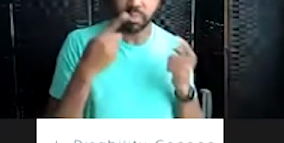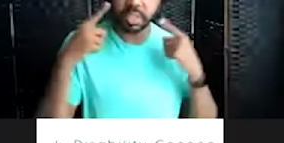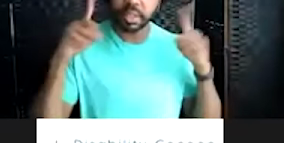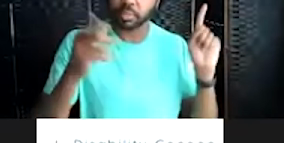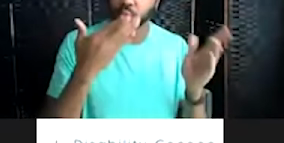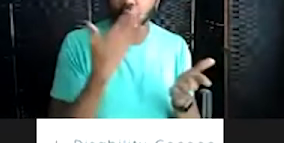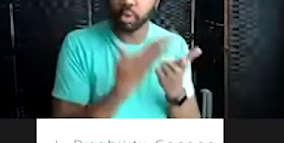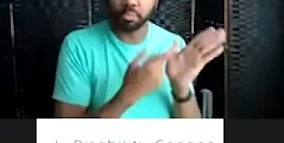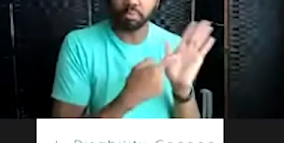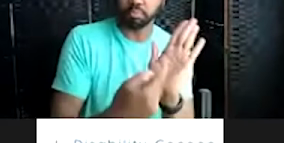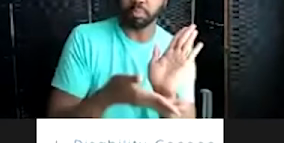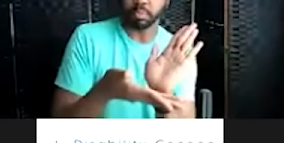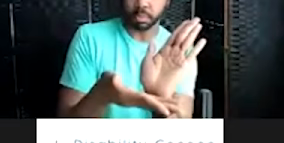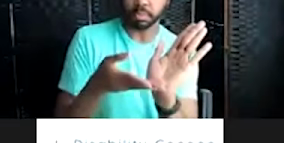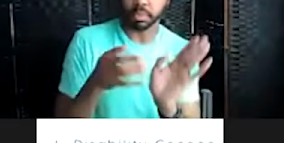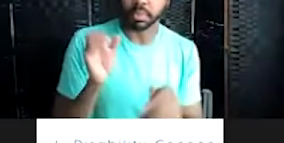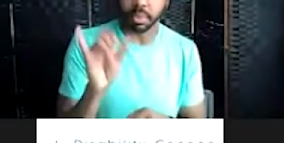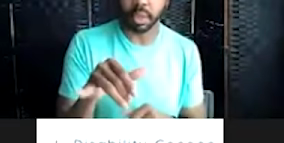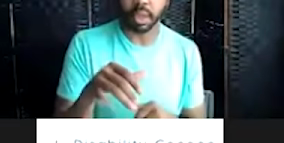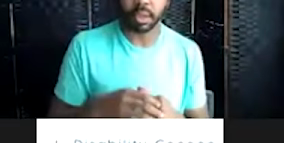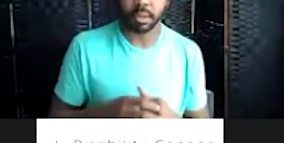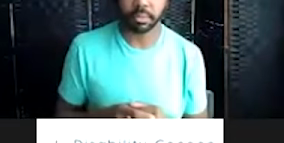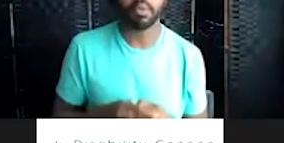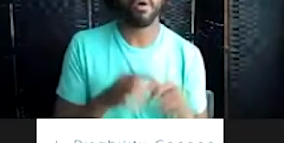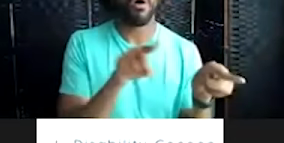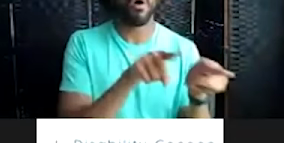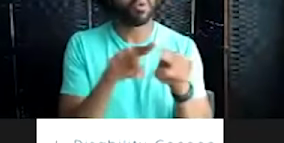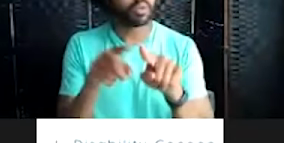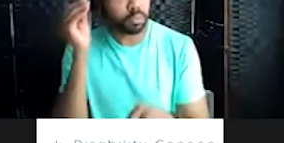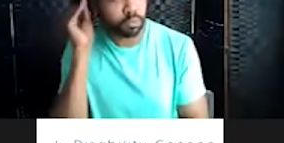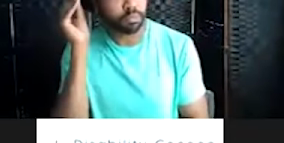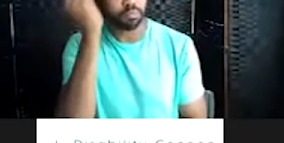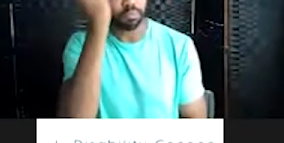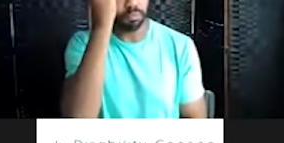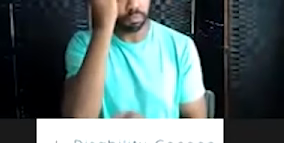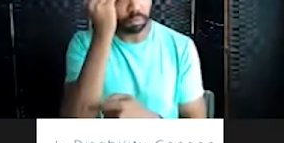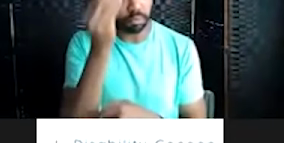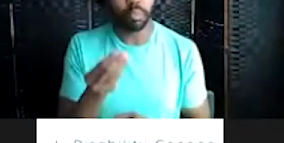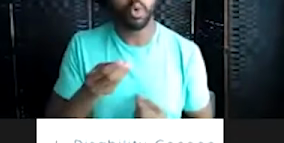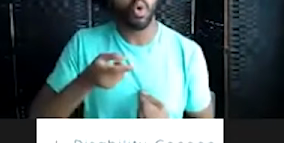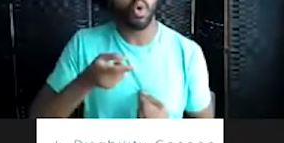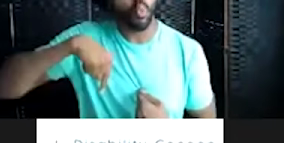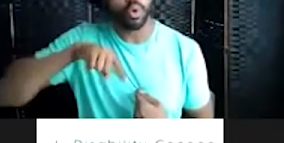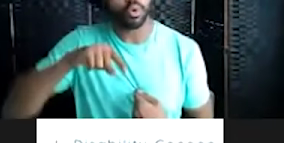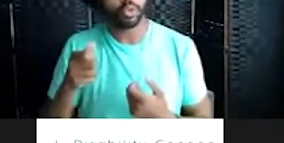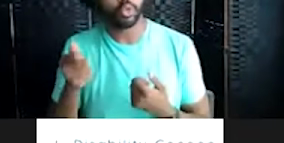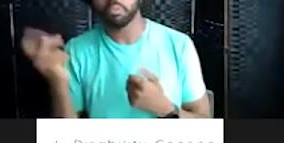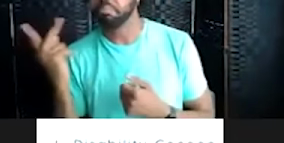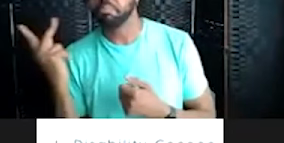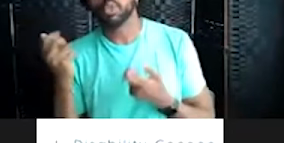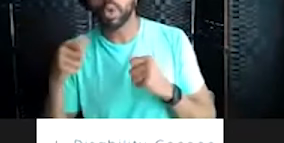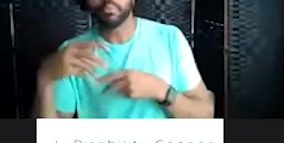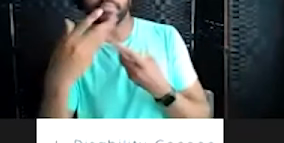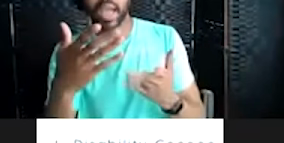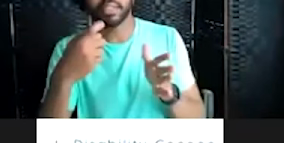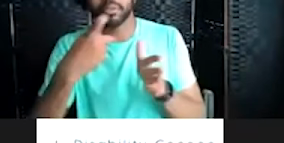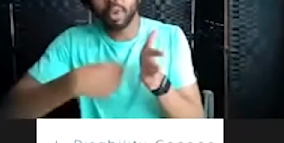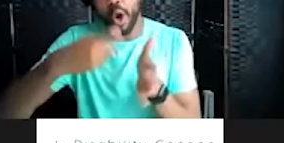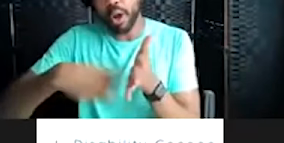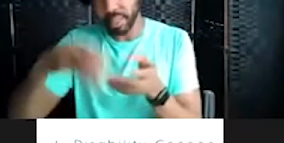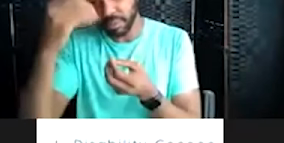support. Now, also keep in mind that we will be trying to provide some pricing information as we go along today.